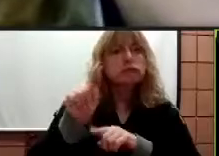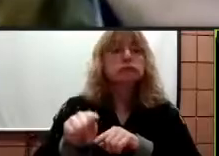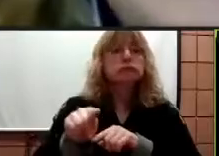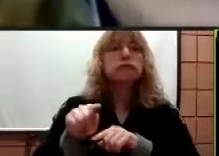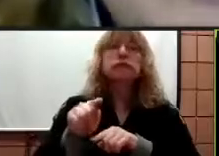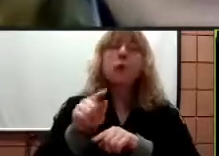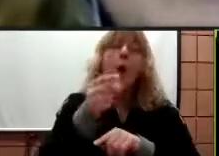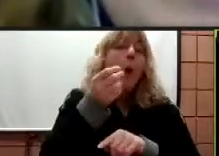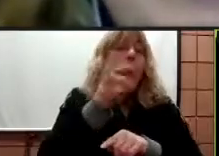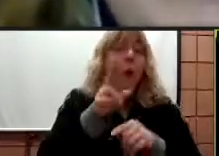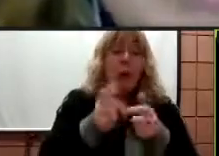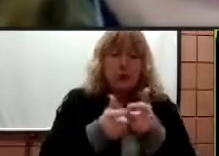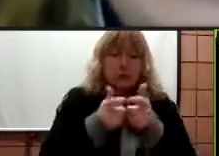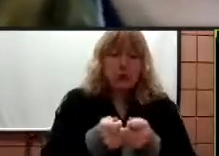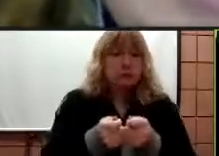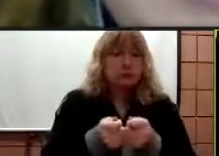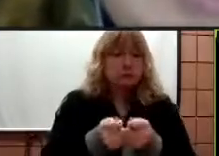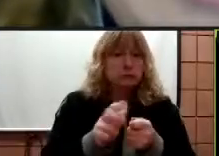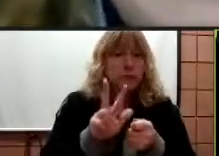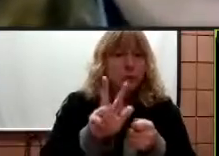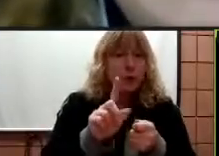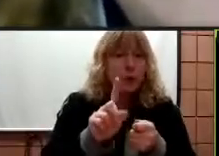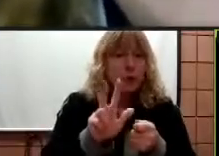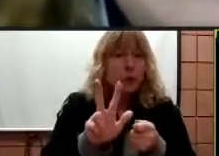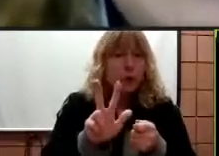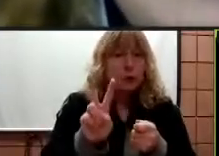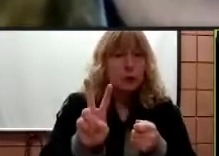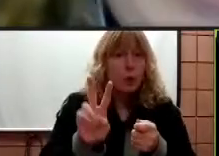Or you can text them to